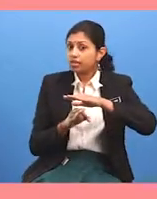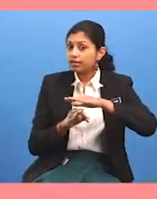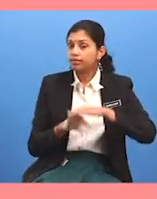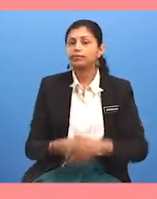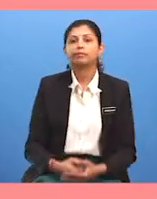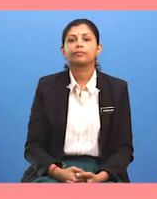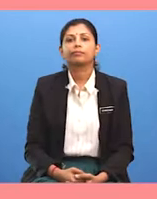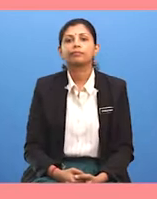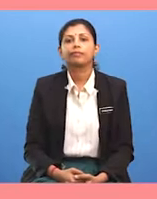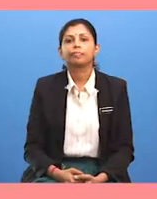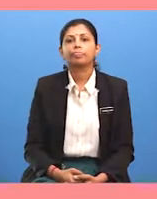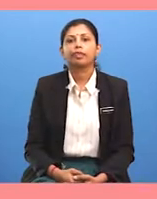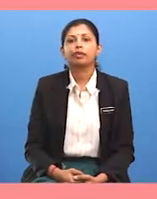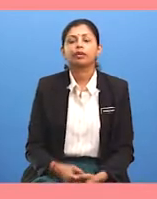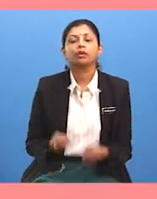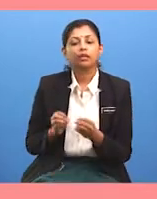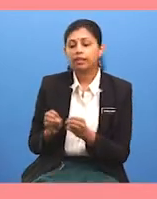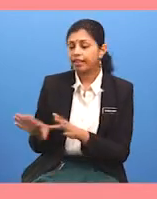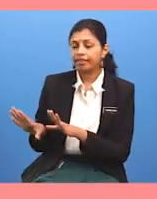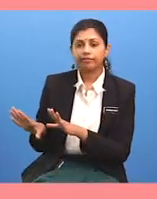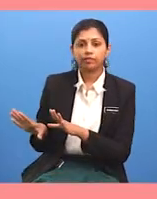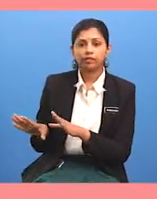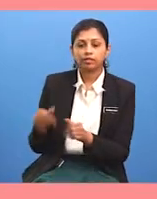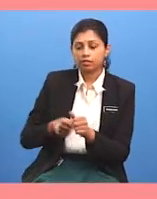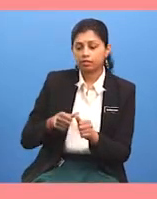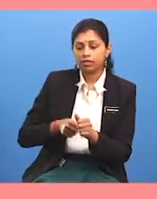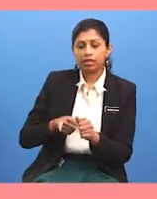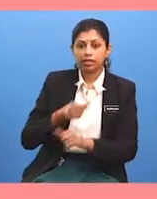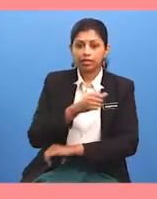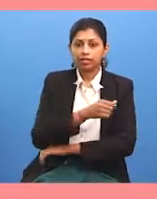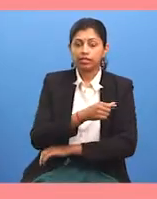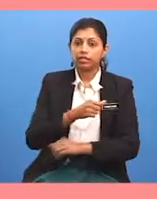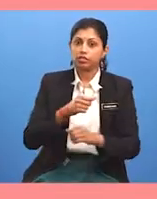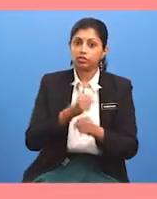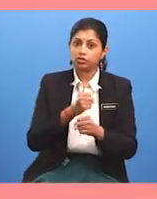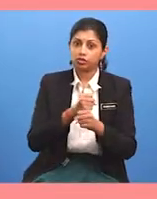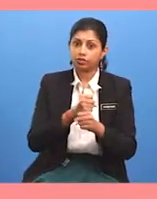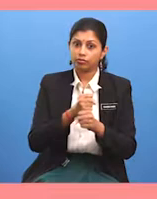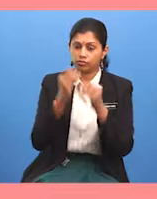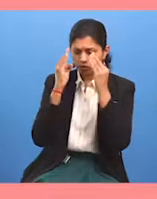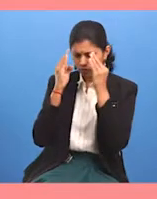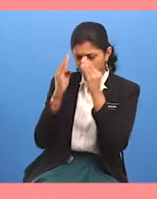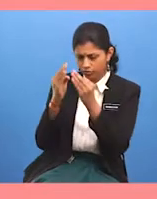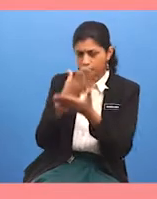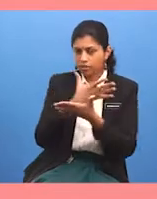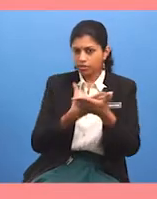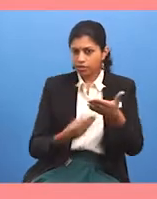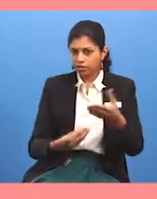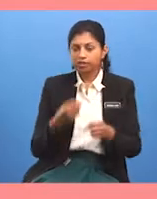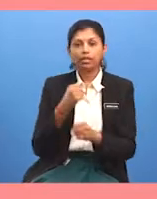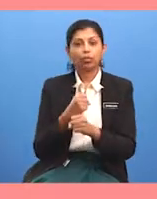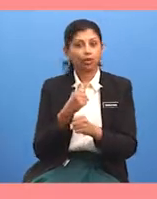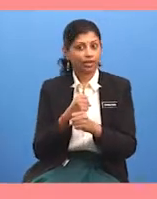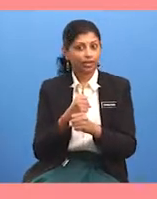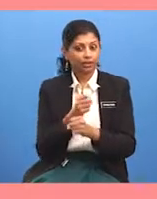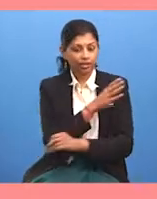has left his daily job, and thus his focus is on his charity work and the foundation